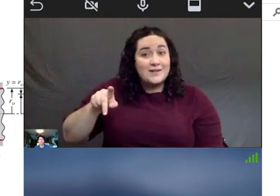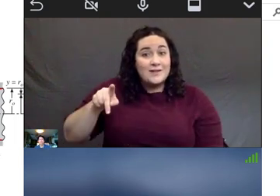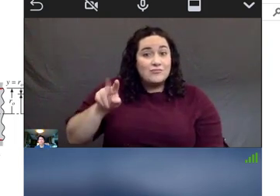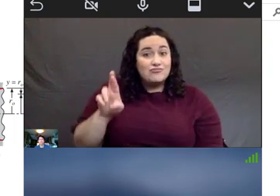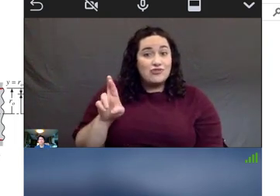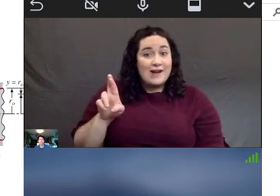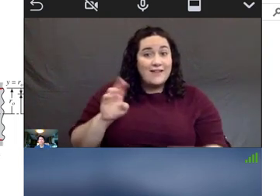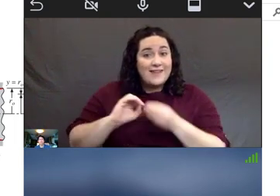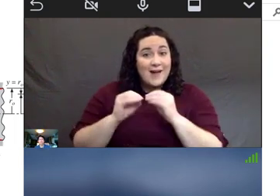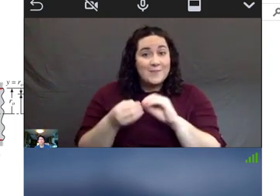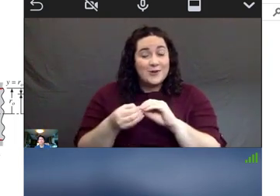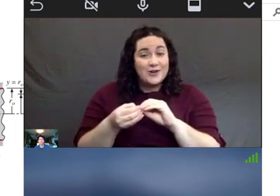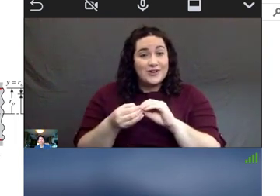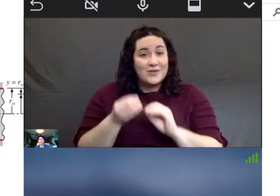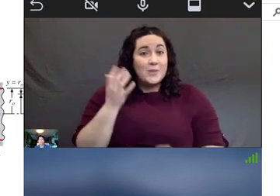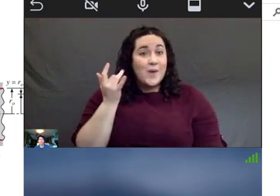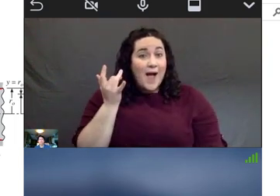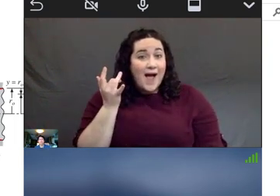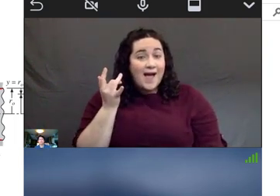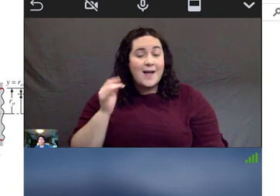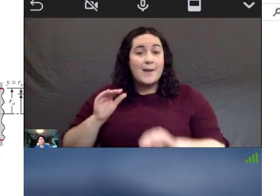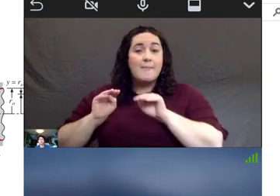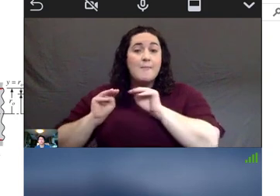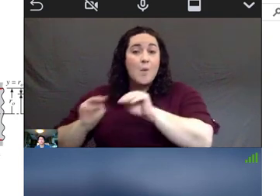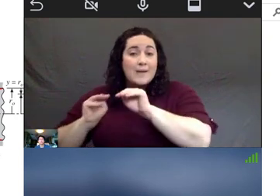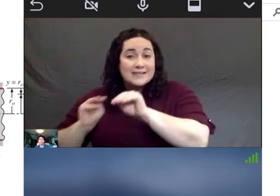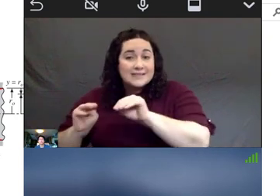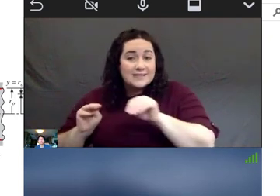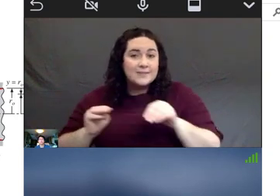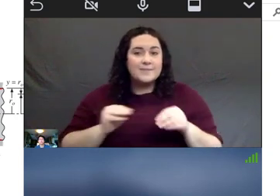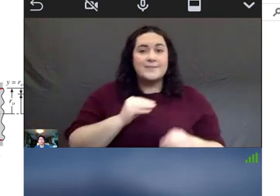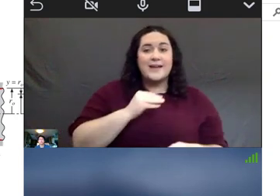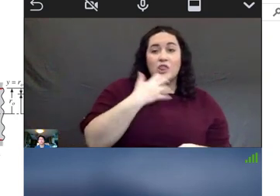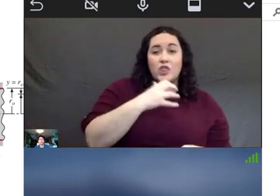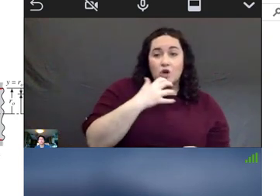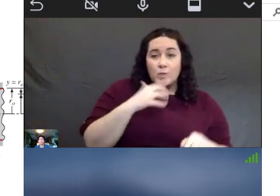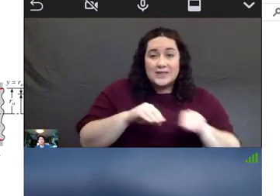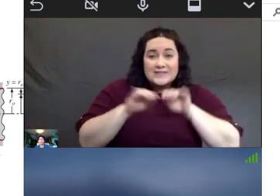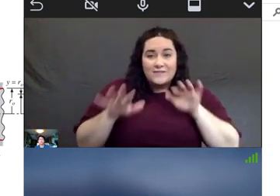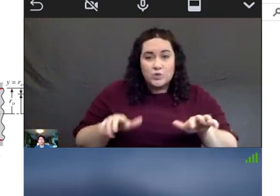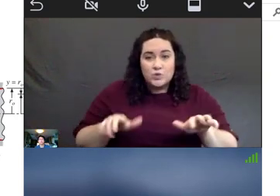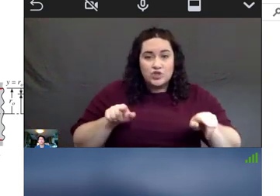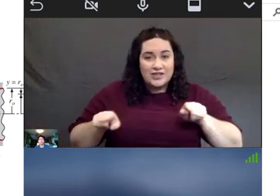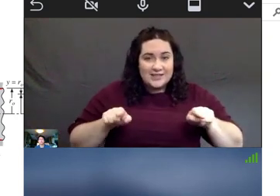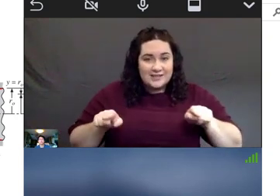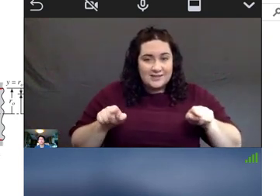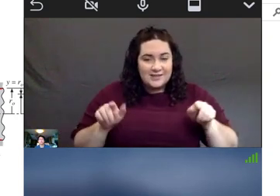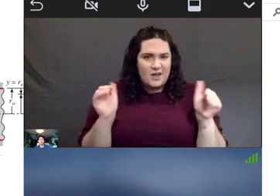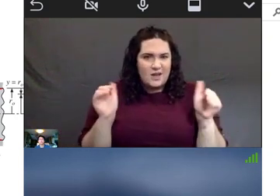momentum diffusivity to the thermal diffusivity, and ultimately is comparing the size